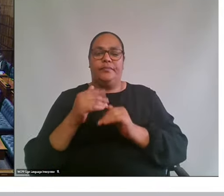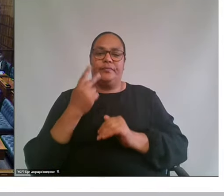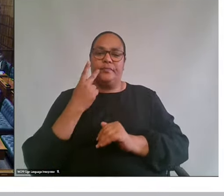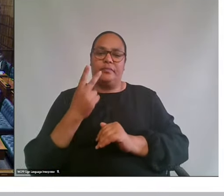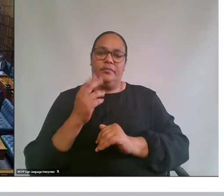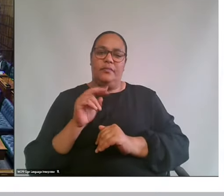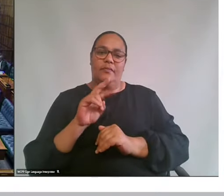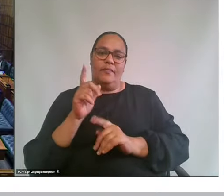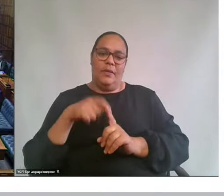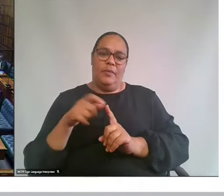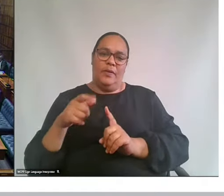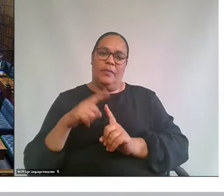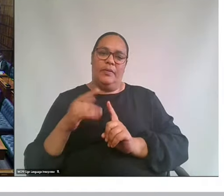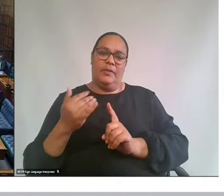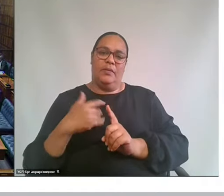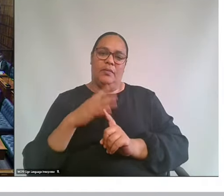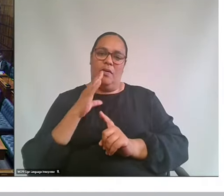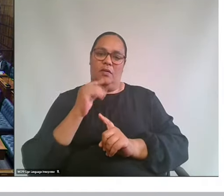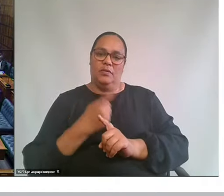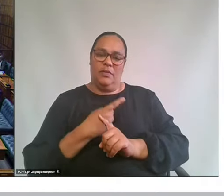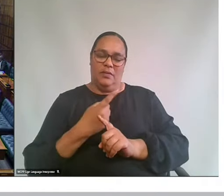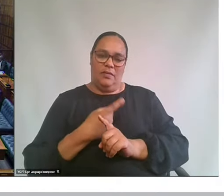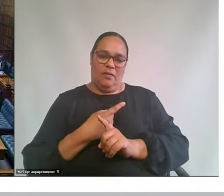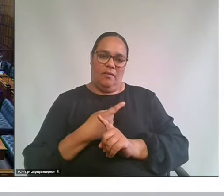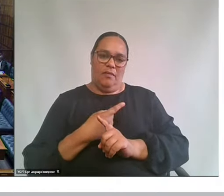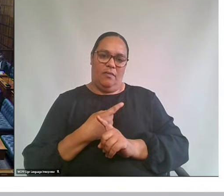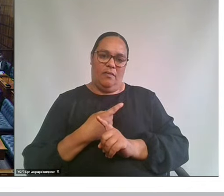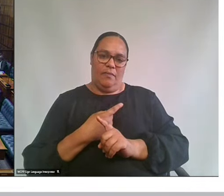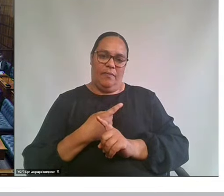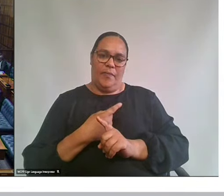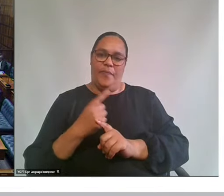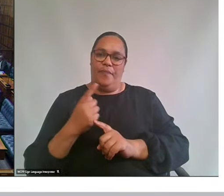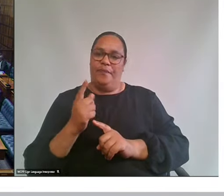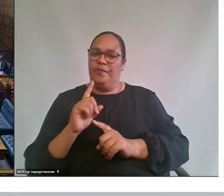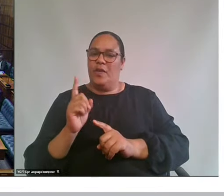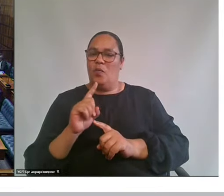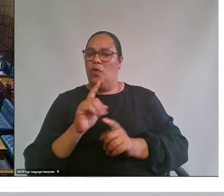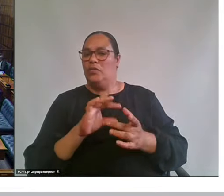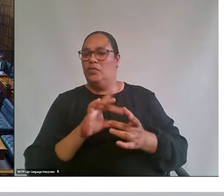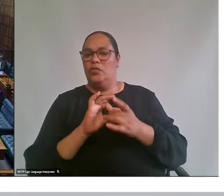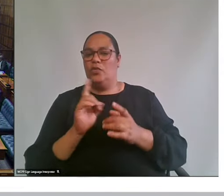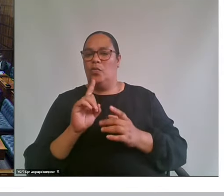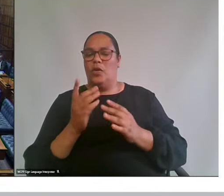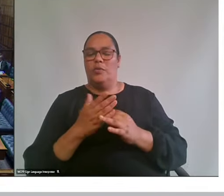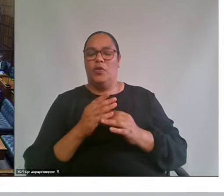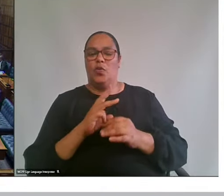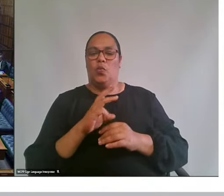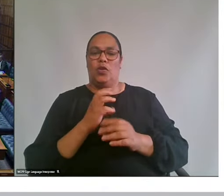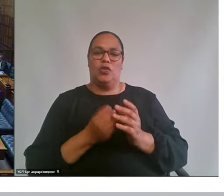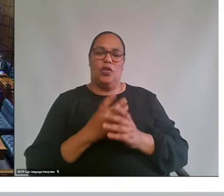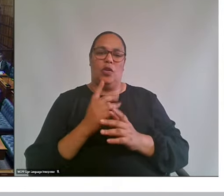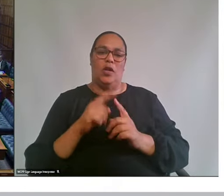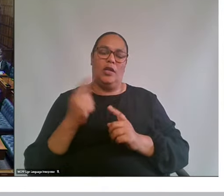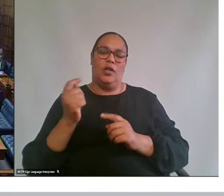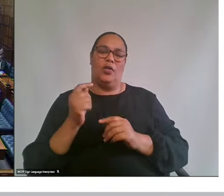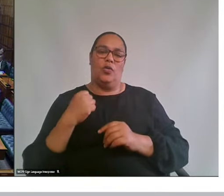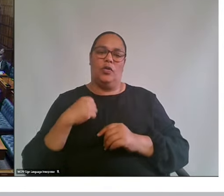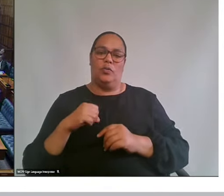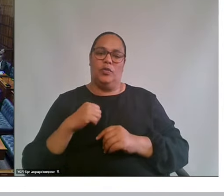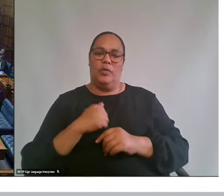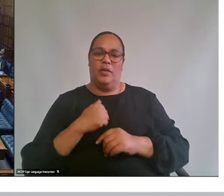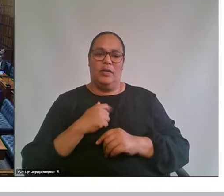now then I ask myself you know what what is the relationship between WG and our rural